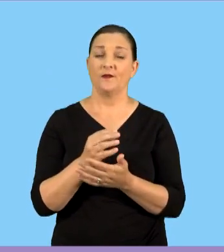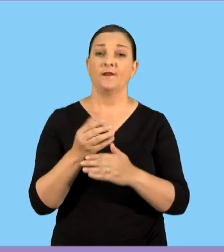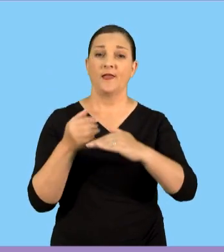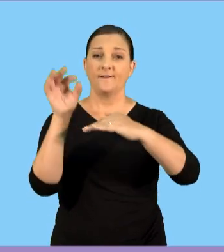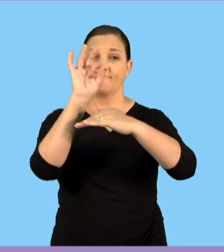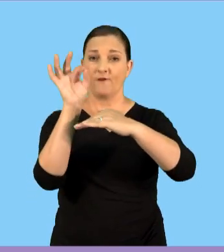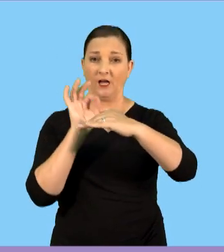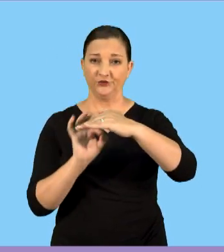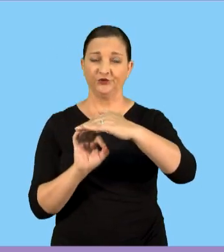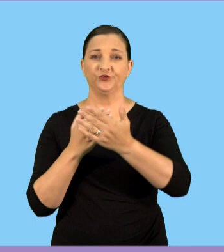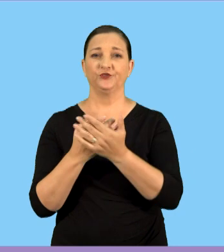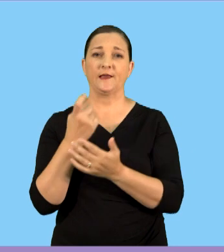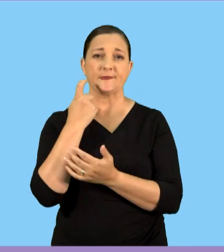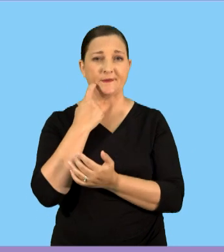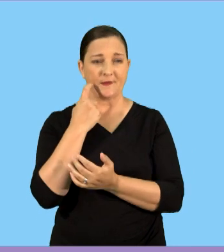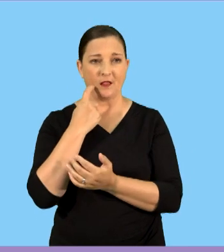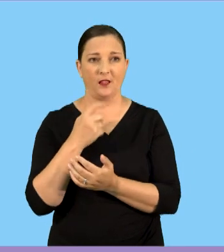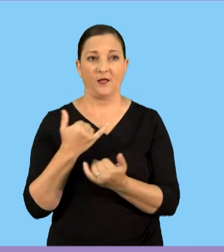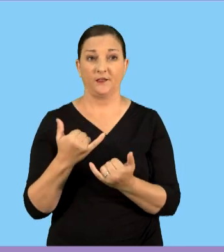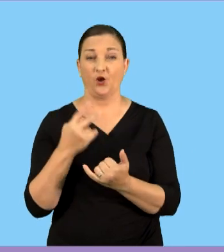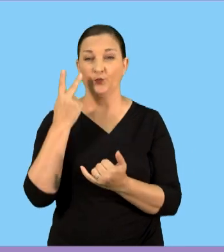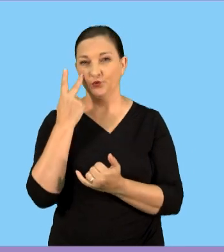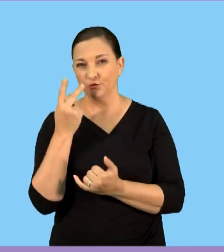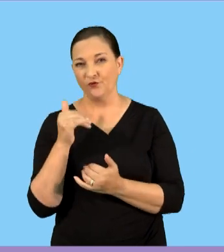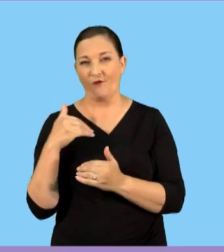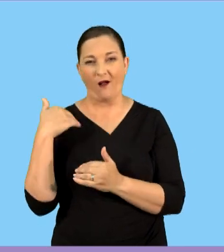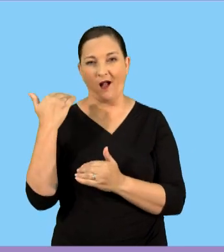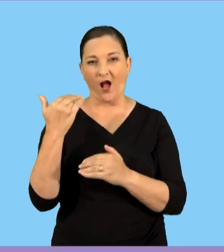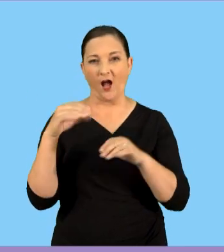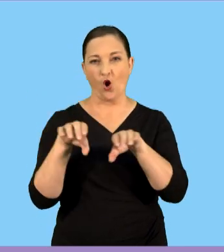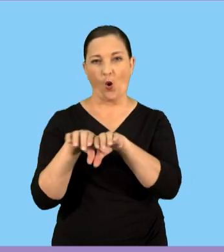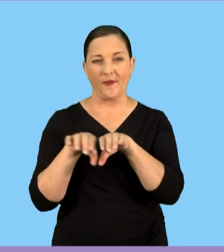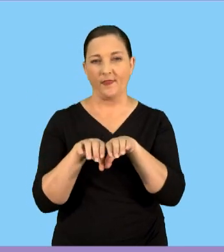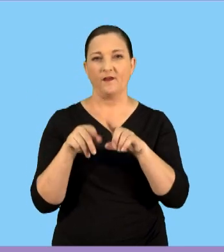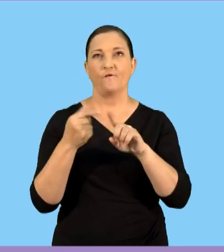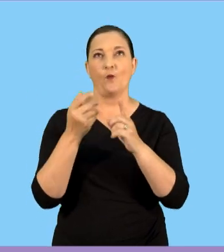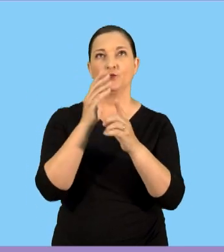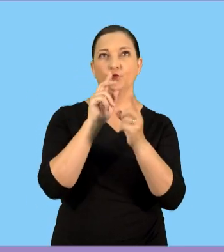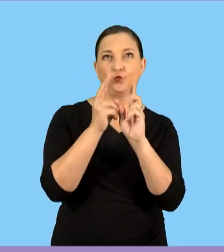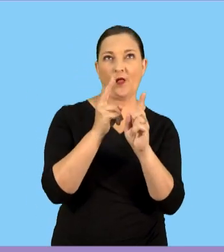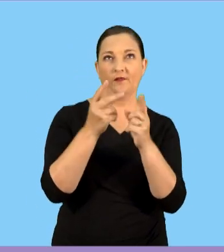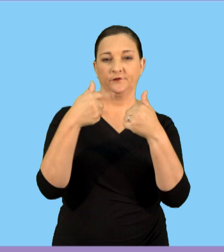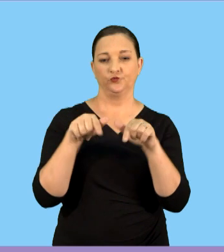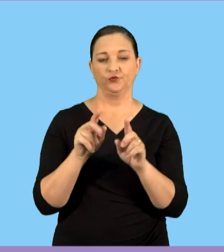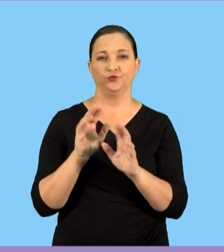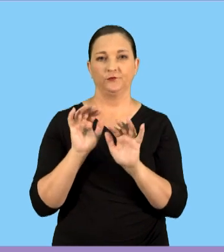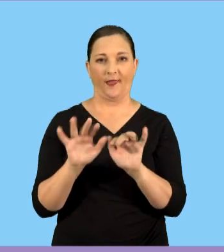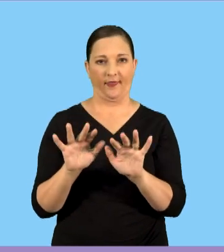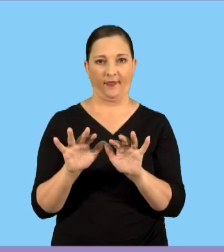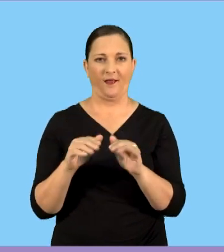simplify that fraction. So we are going to look for the highest common factor between 12 and